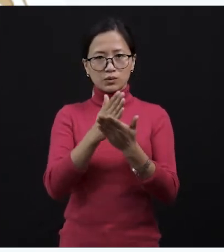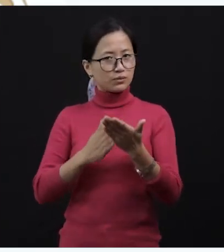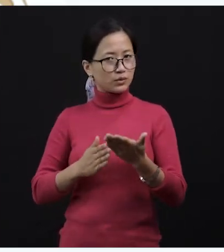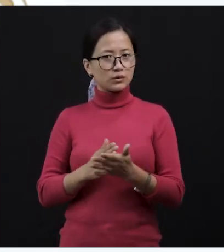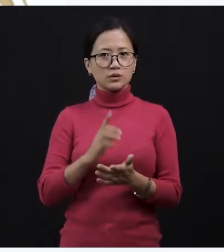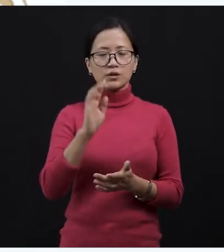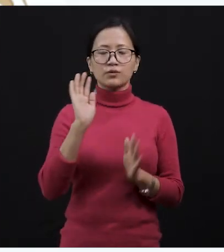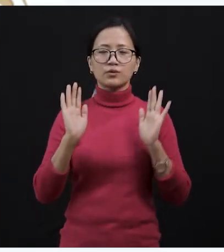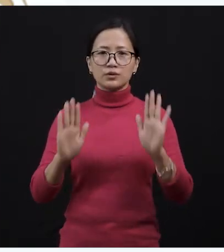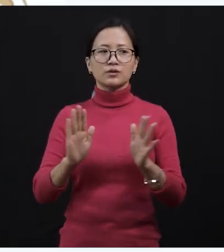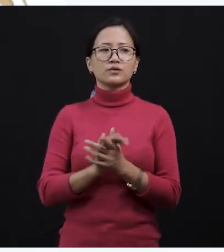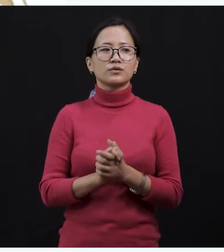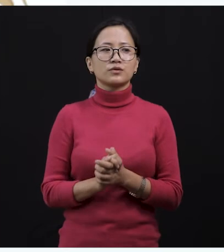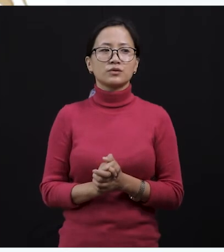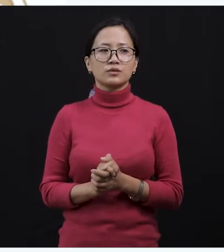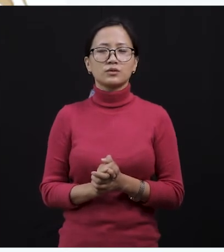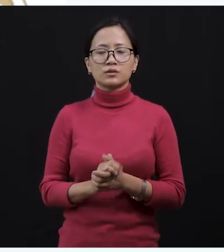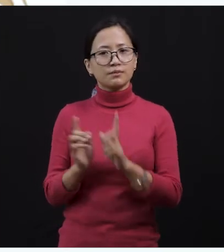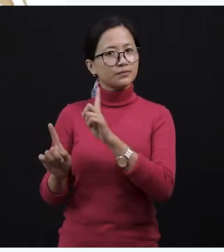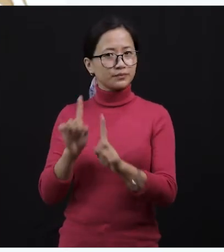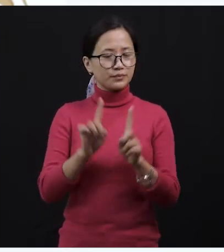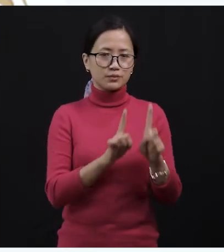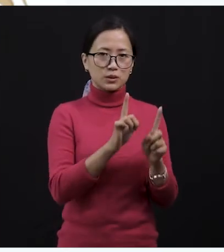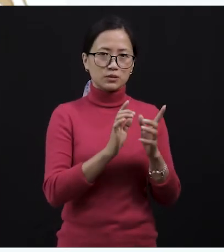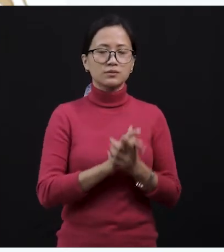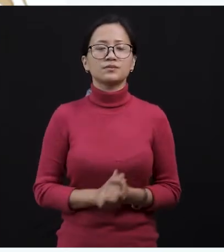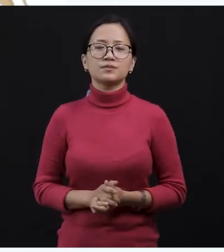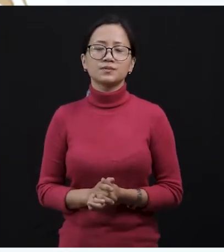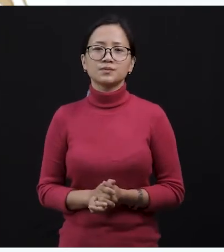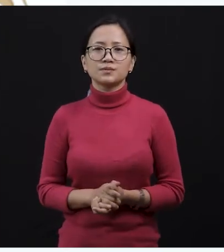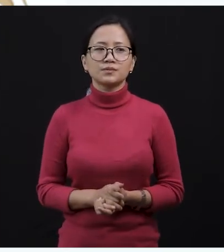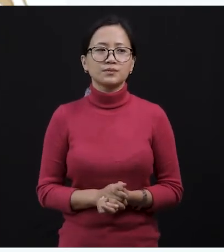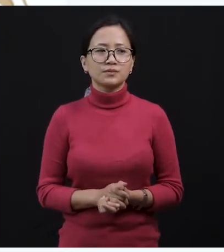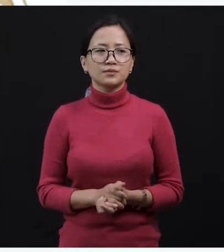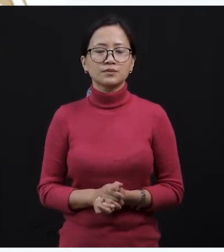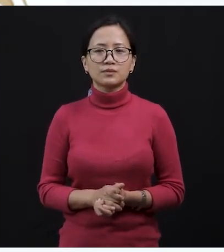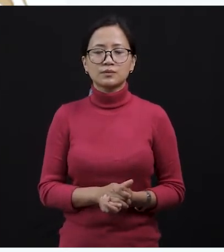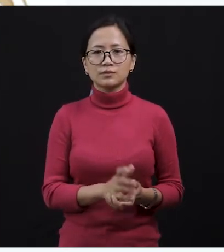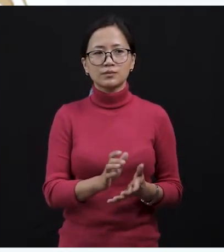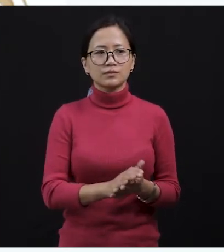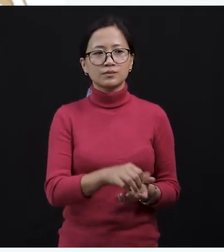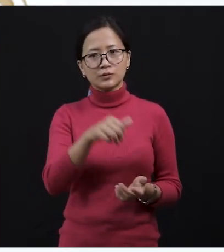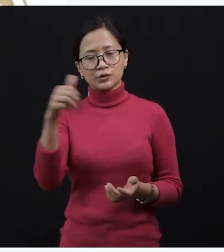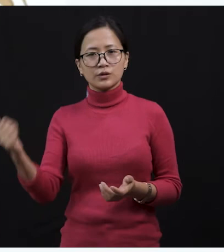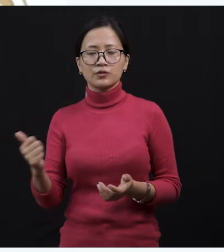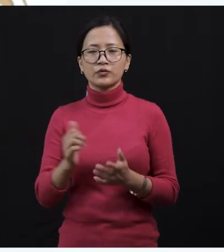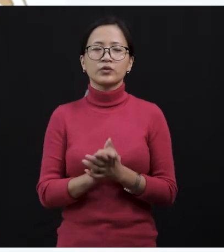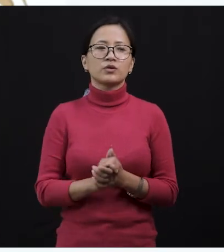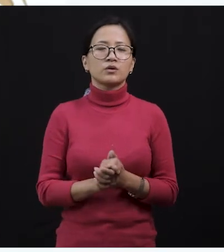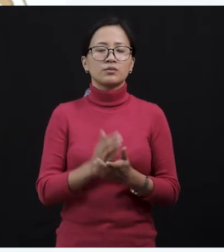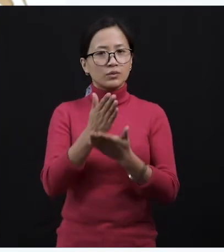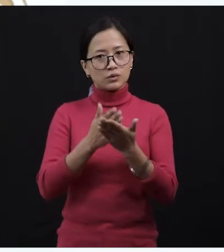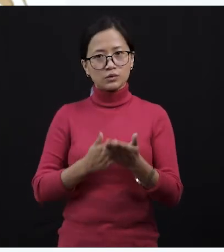the picture we have plants, right? And in the other parts we